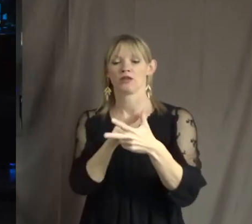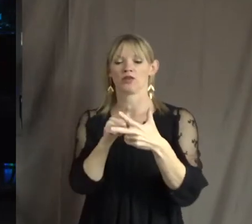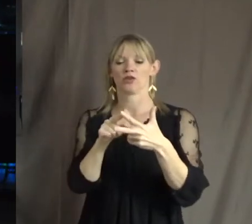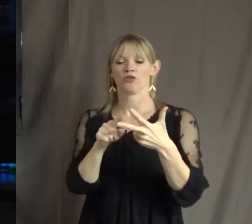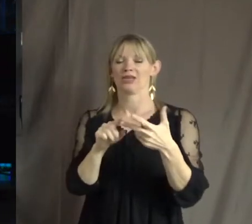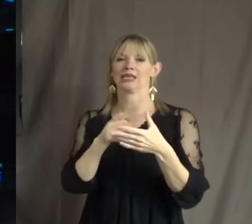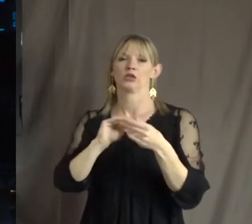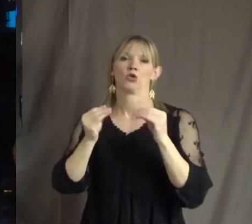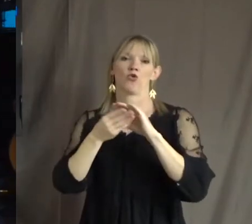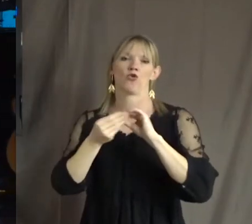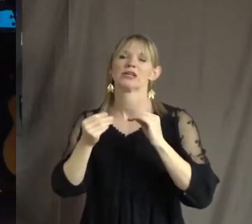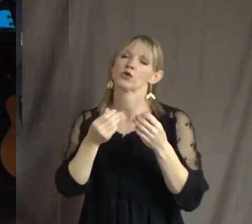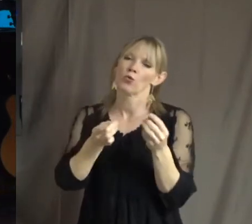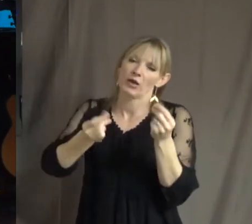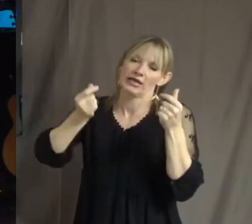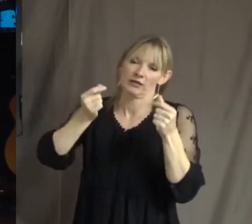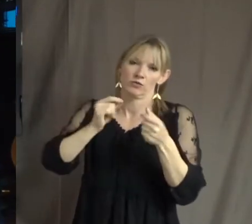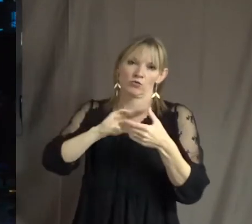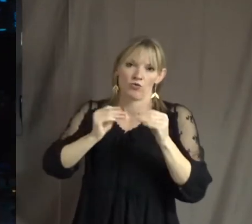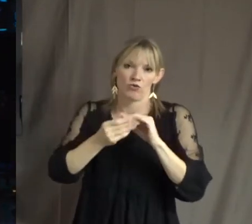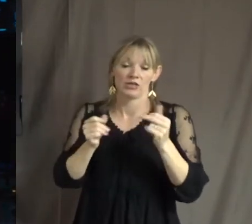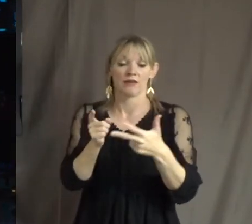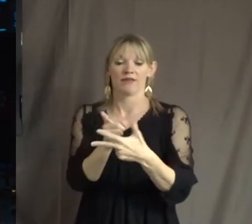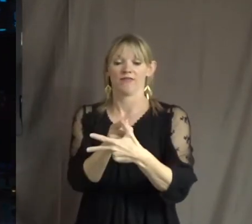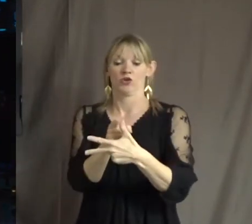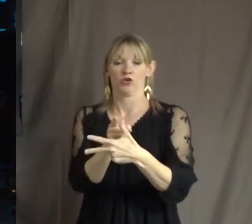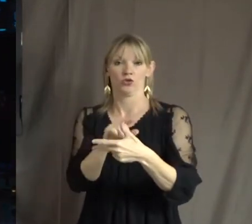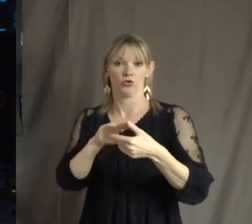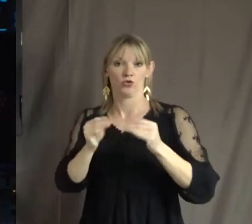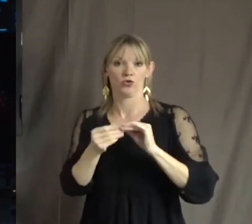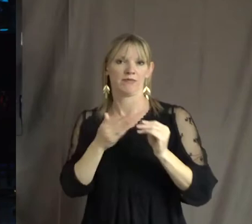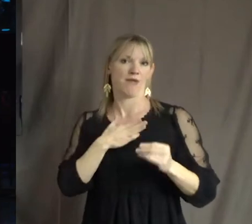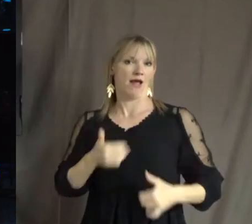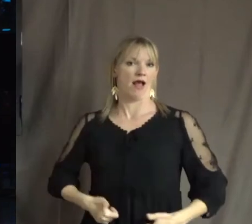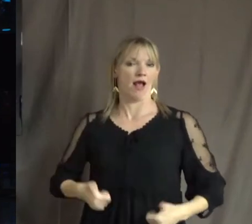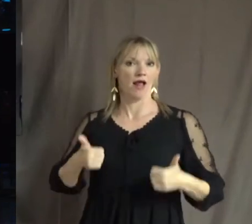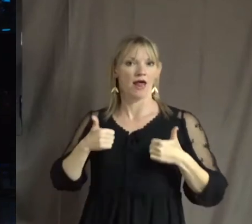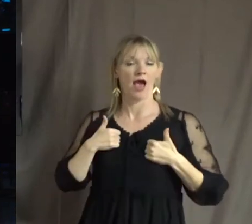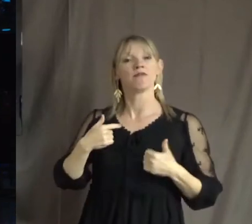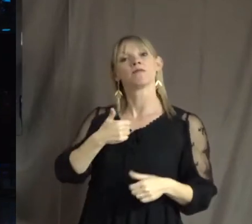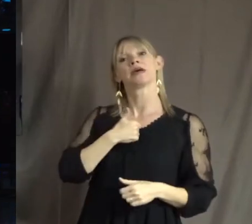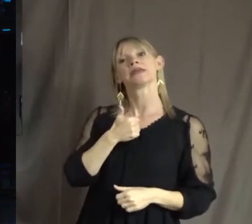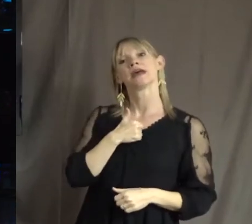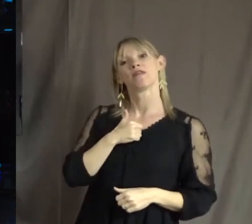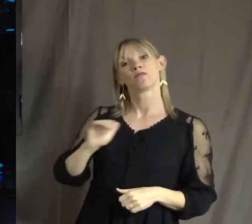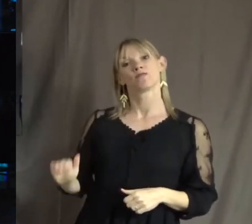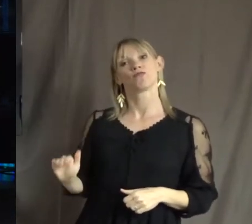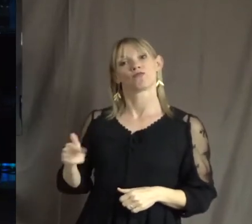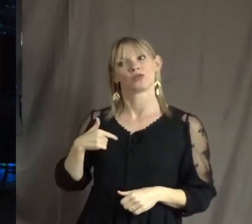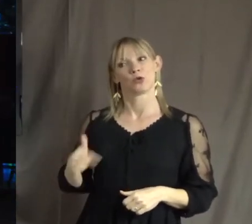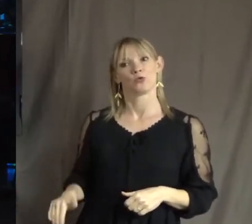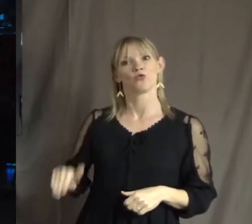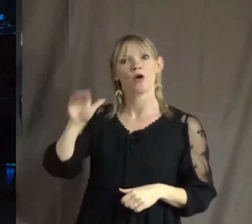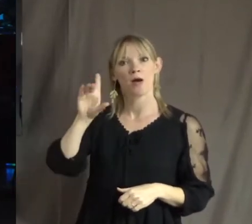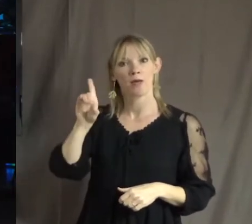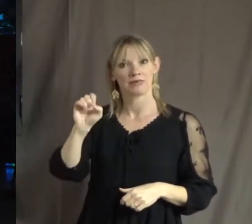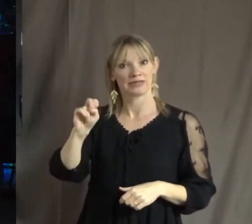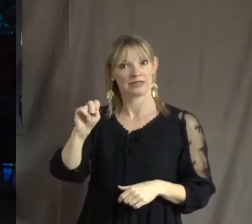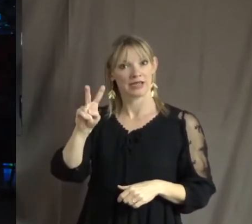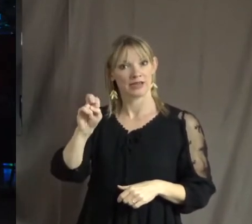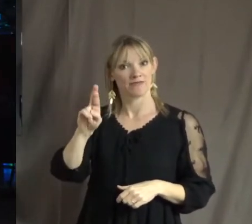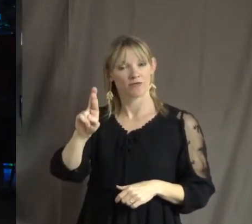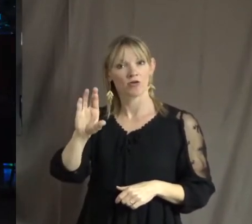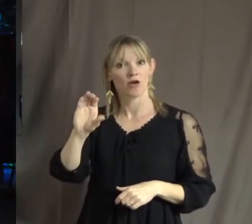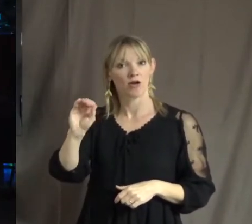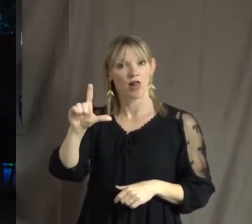quick stories. And the first story, it's about my life. When I was a kid, grew up in Denver, Colorado, and I have